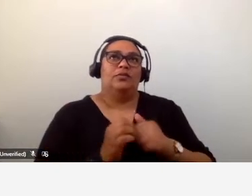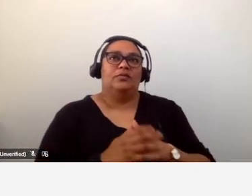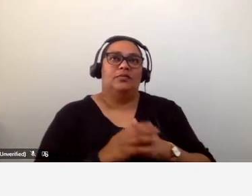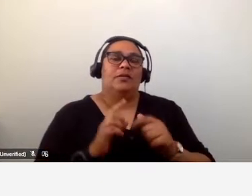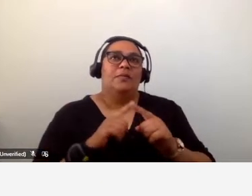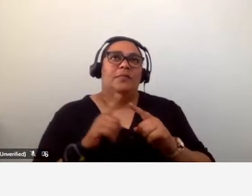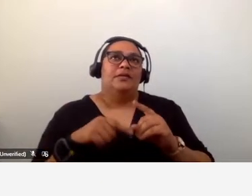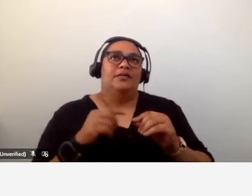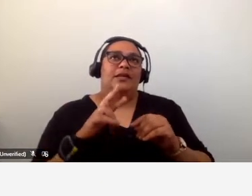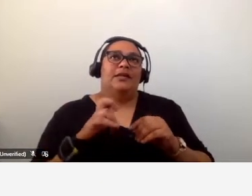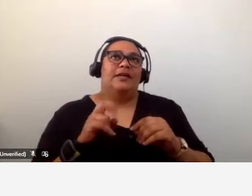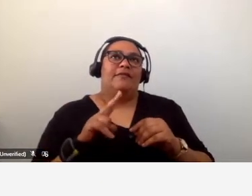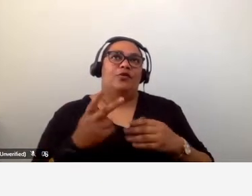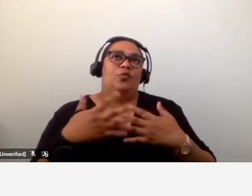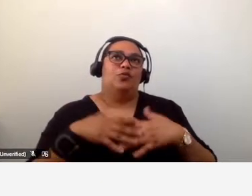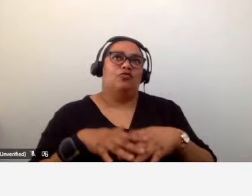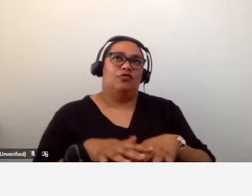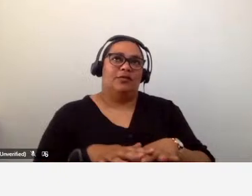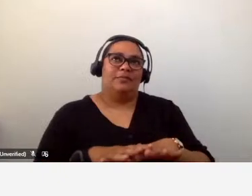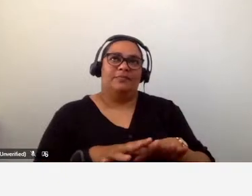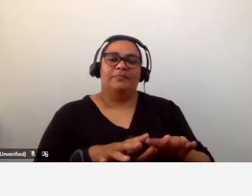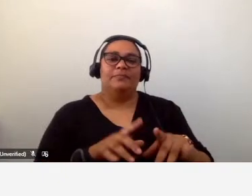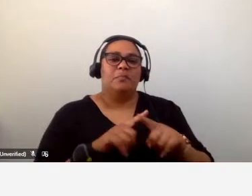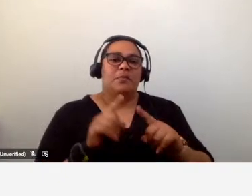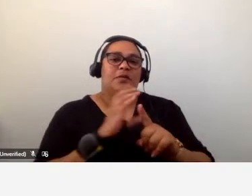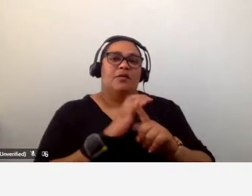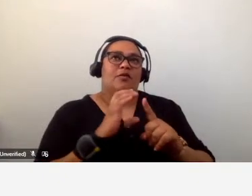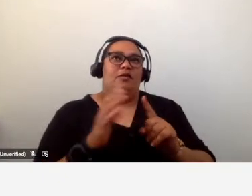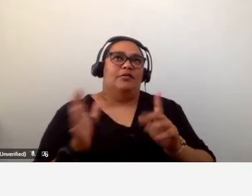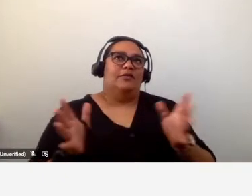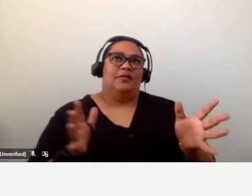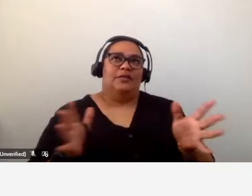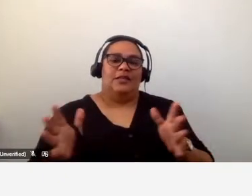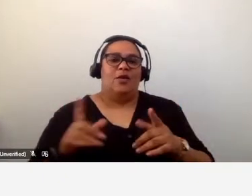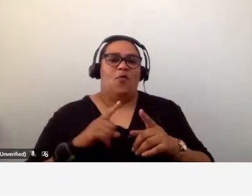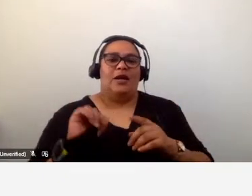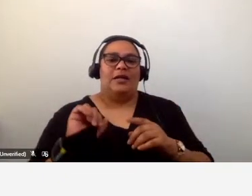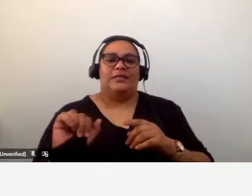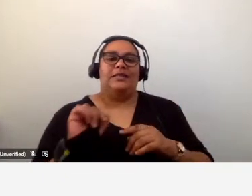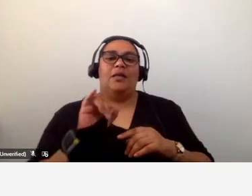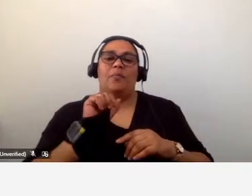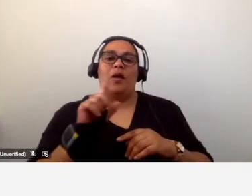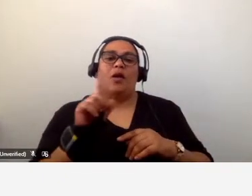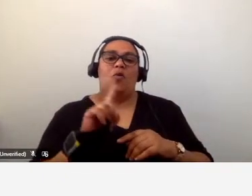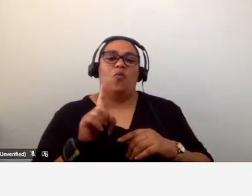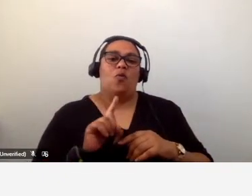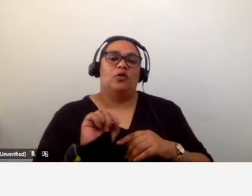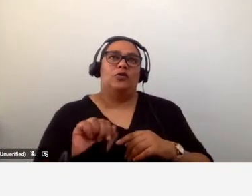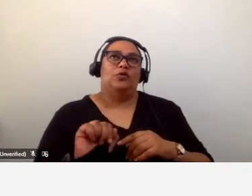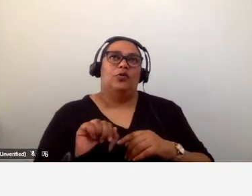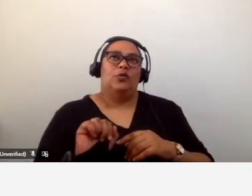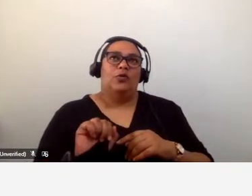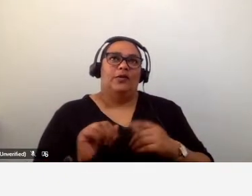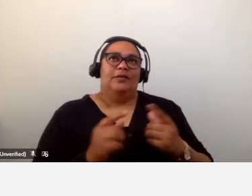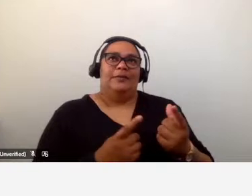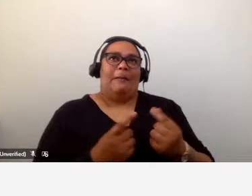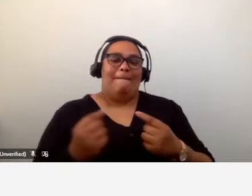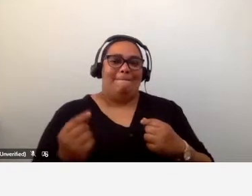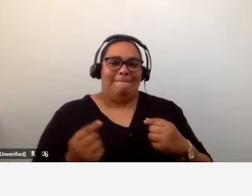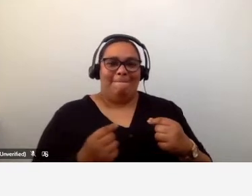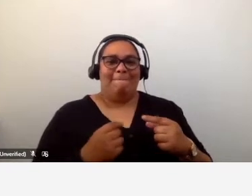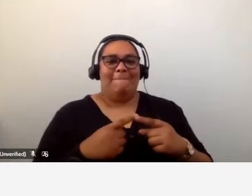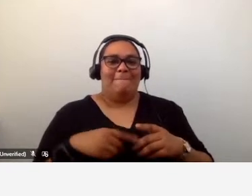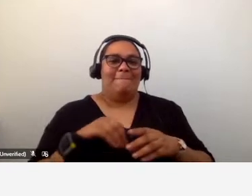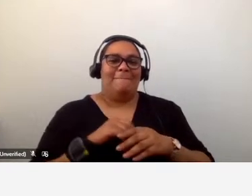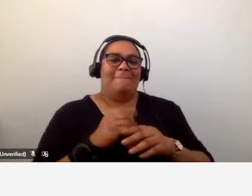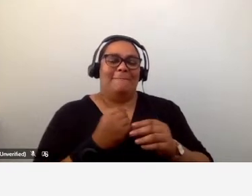increasing of the revenue stream for the cultural facilities, because that's what the Western Cape Cultural Committee